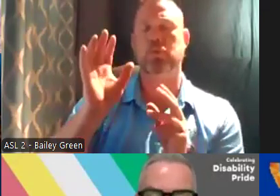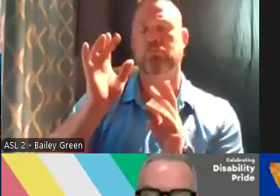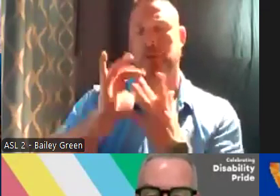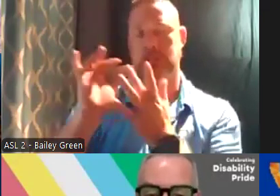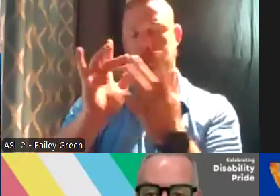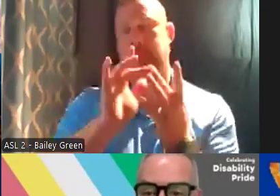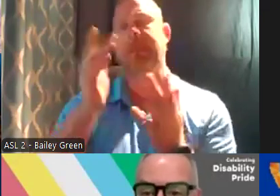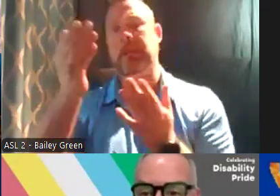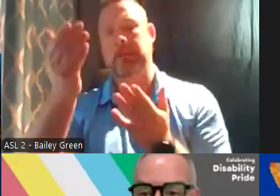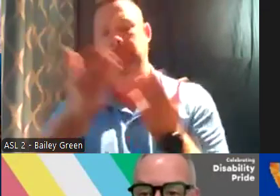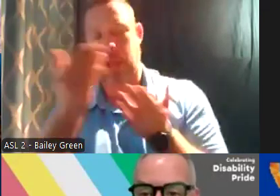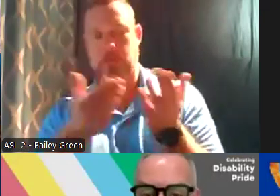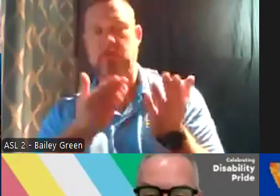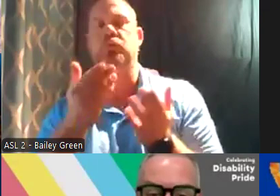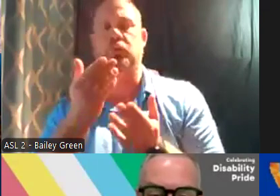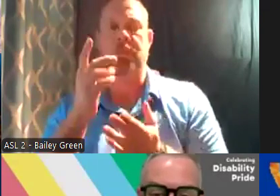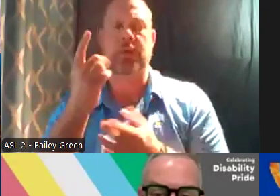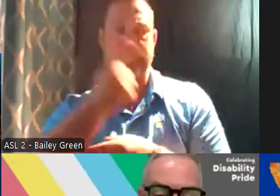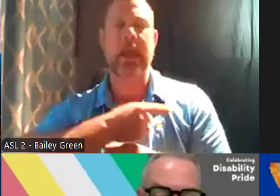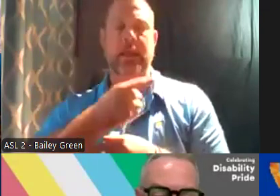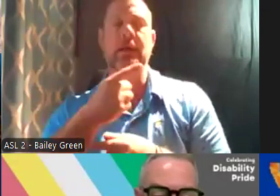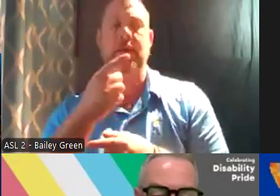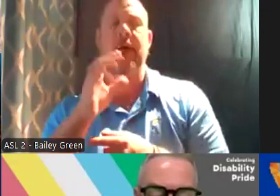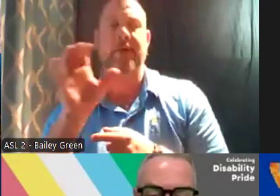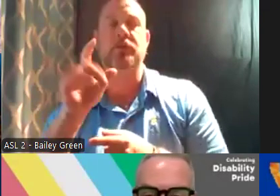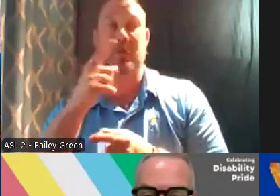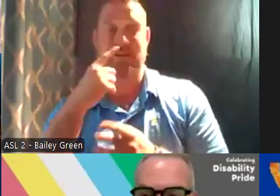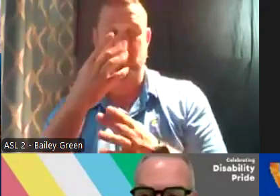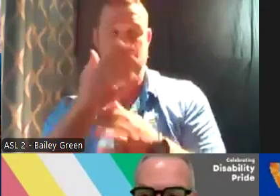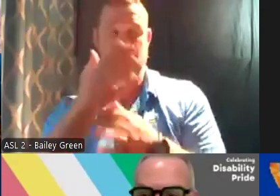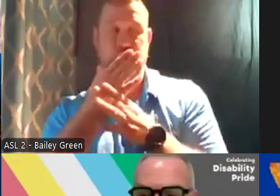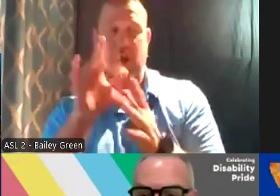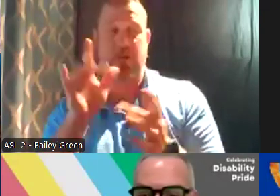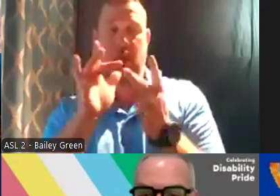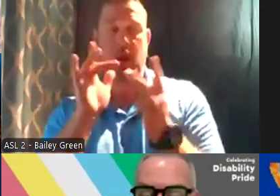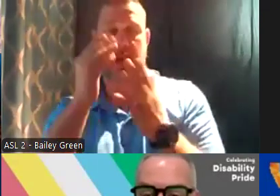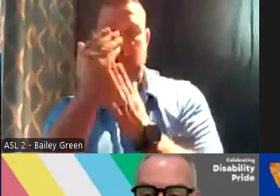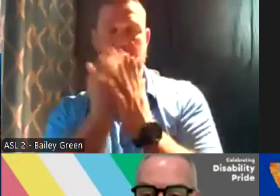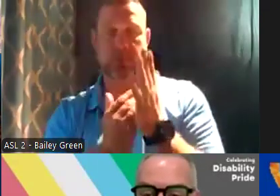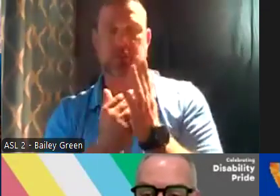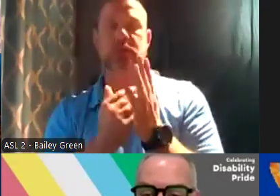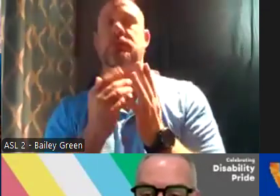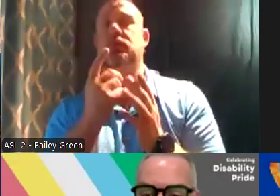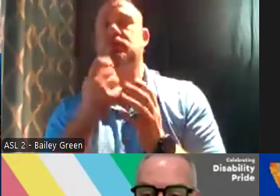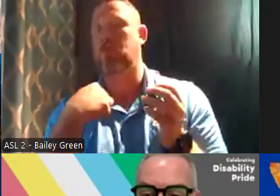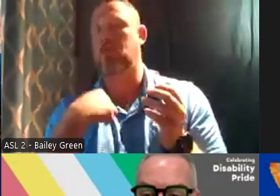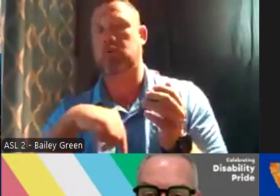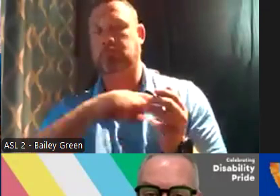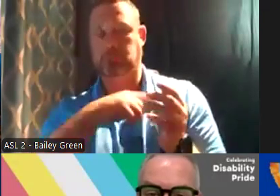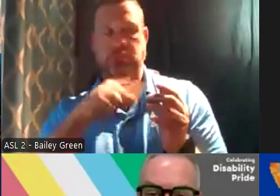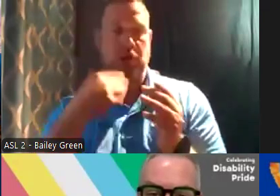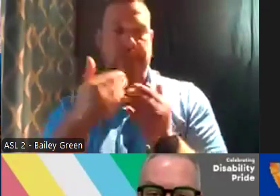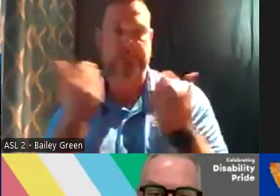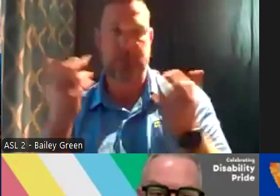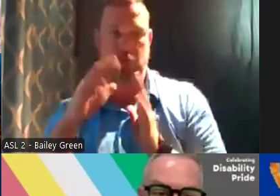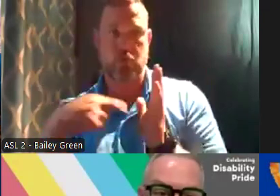councils to the day of action. Would you be willing to share that contact list with any of them so that the rest of us in our own separate roles